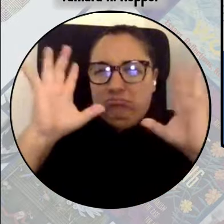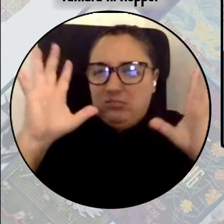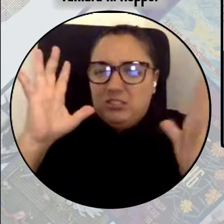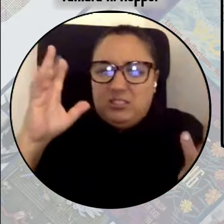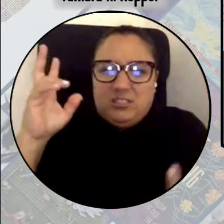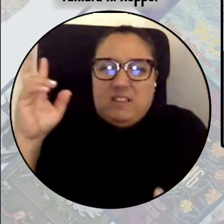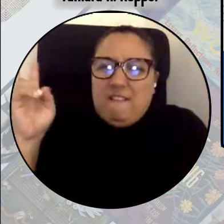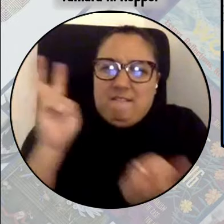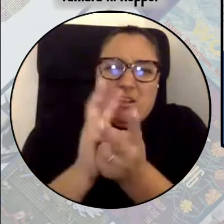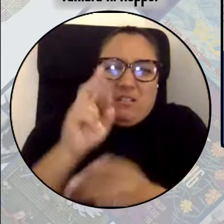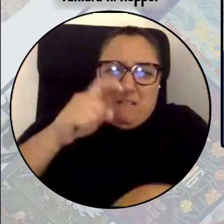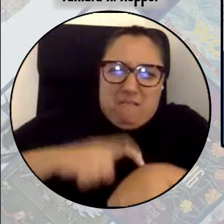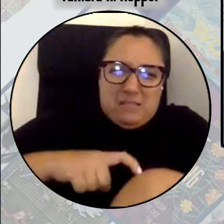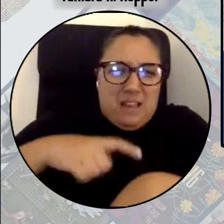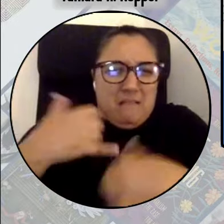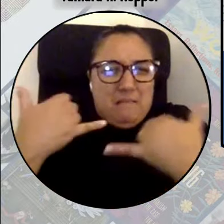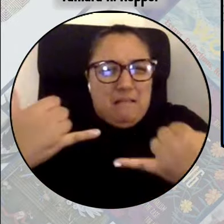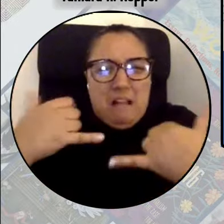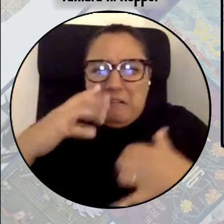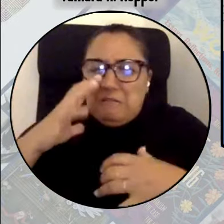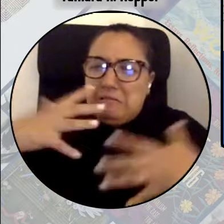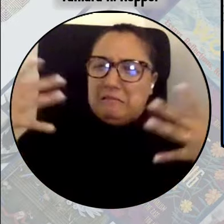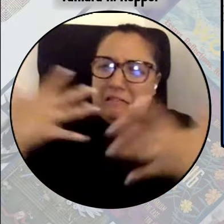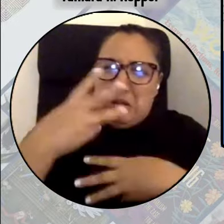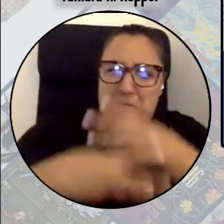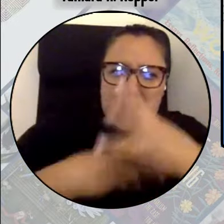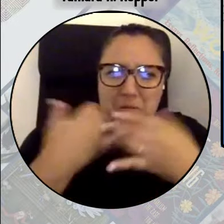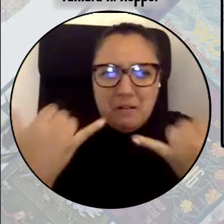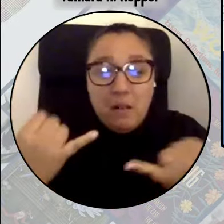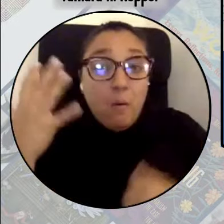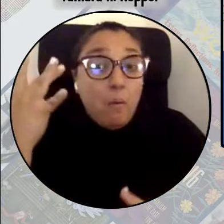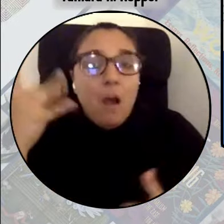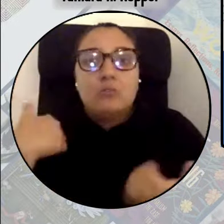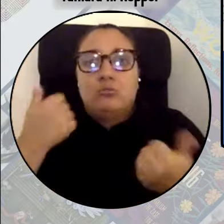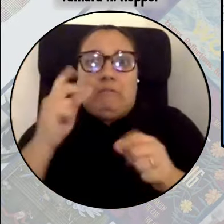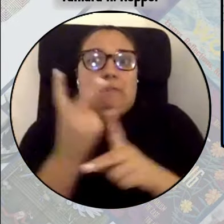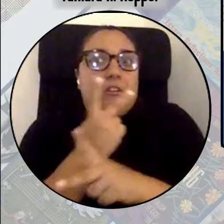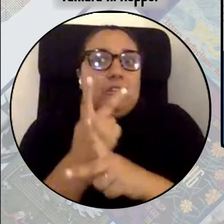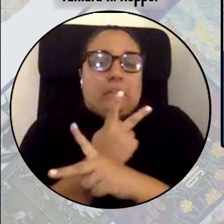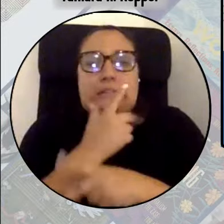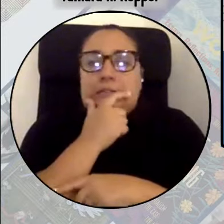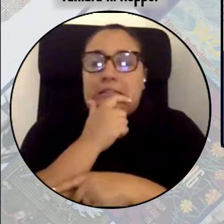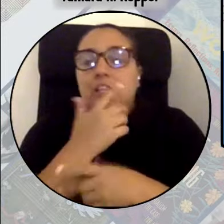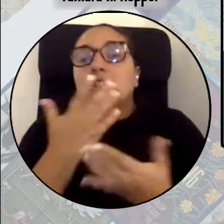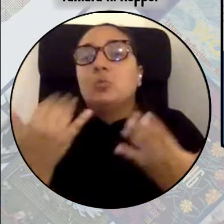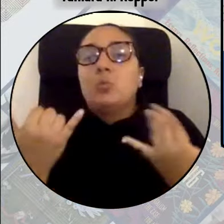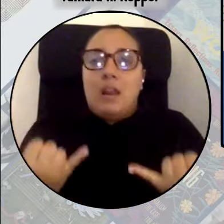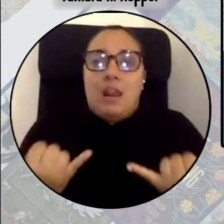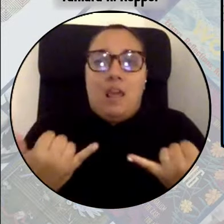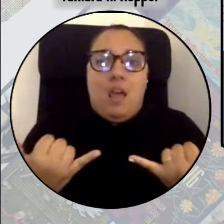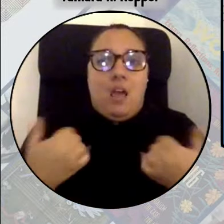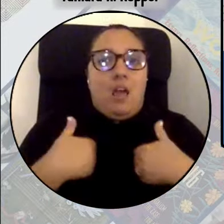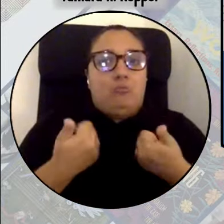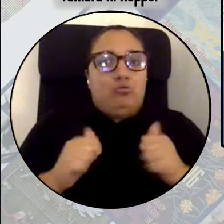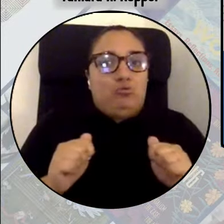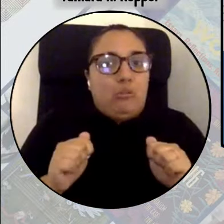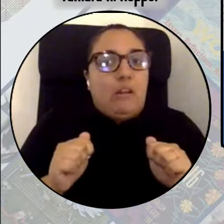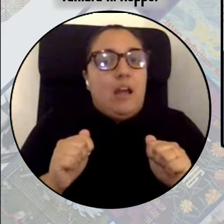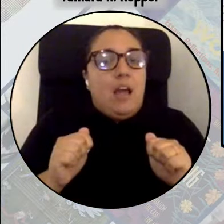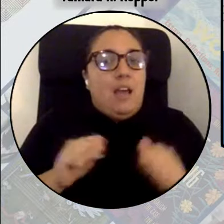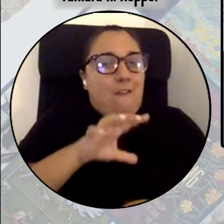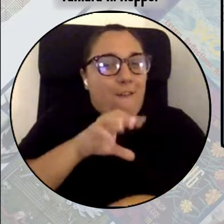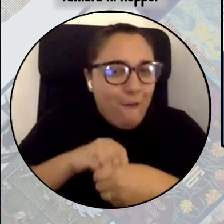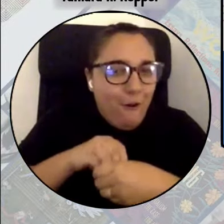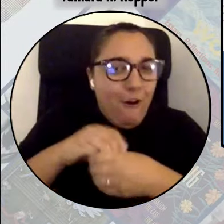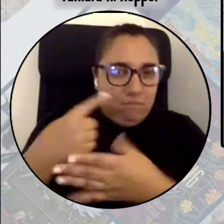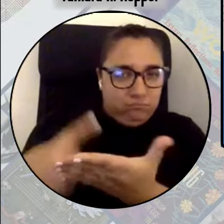very powerful time because a lot of us are trying to figure this out. So this is my attempt to be kind of part of this